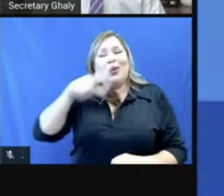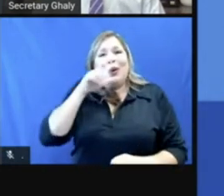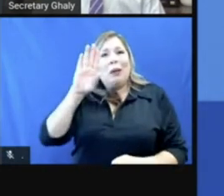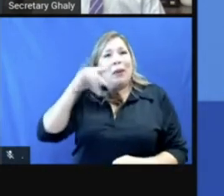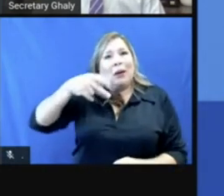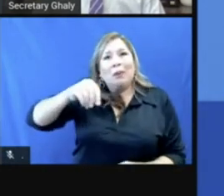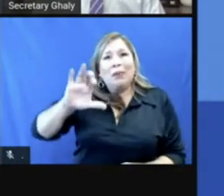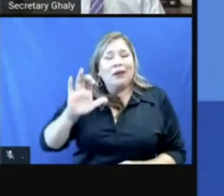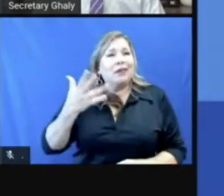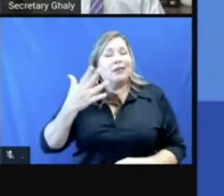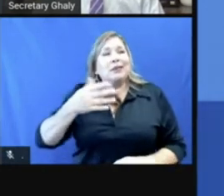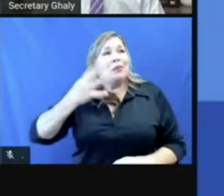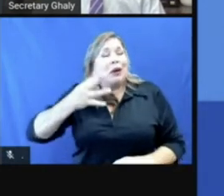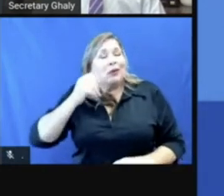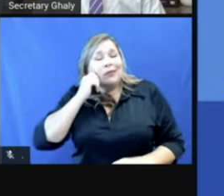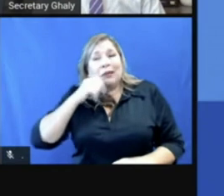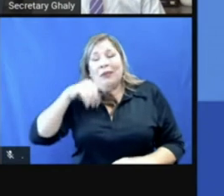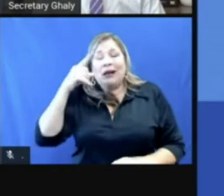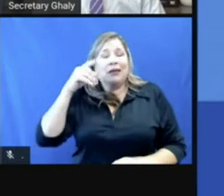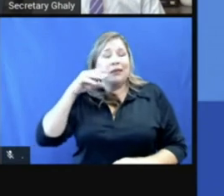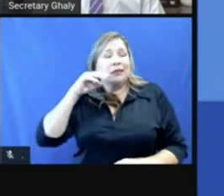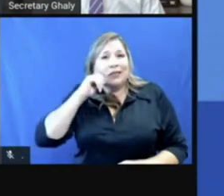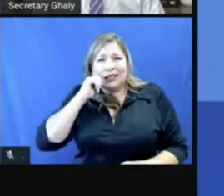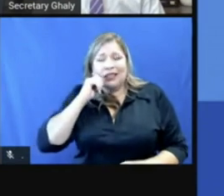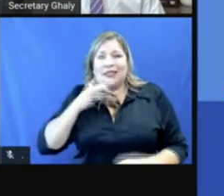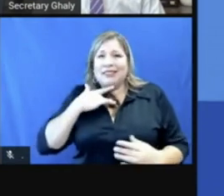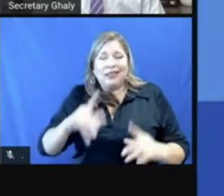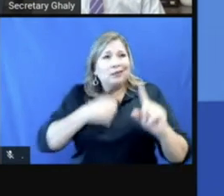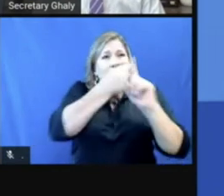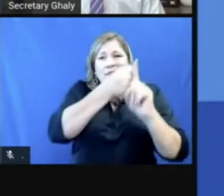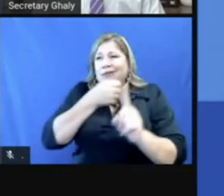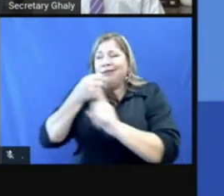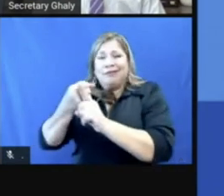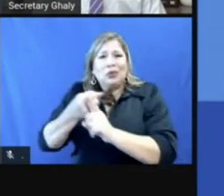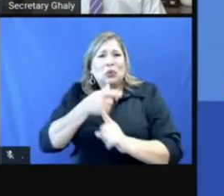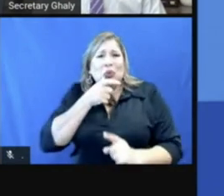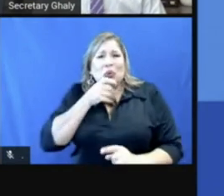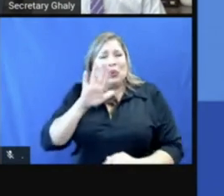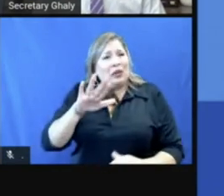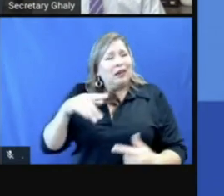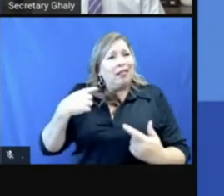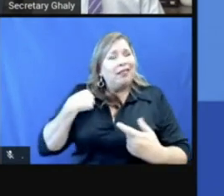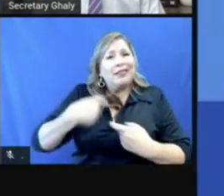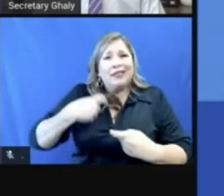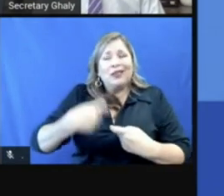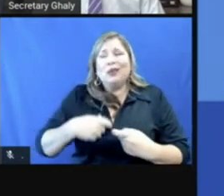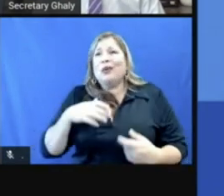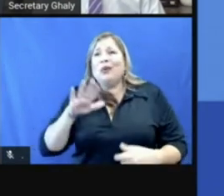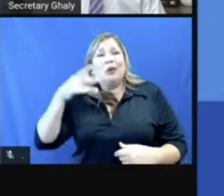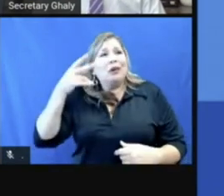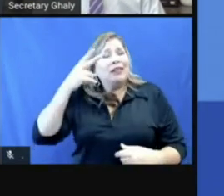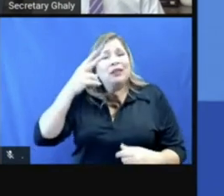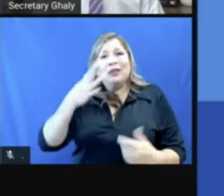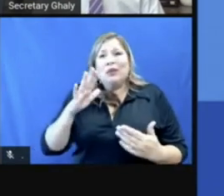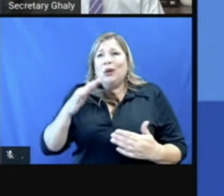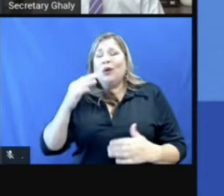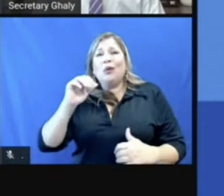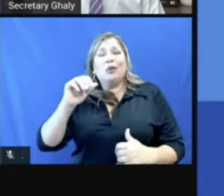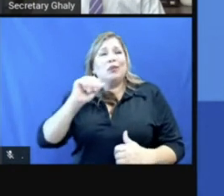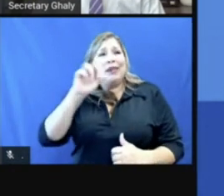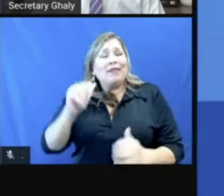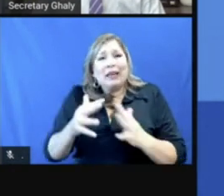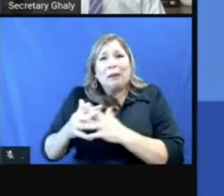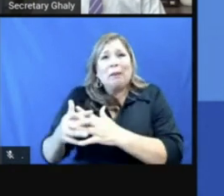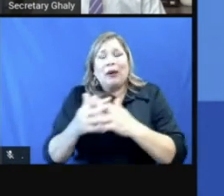state disproportionately impacted, more Latinos, more African Americans, more of our Asian